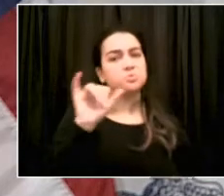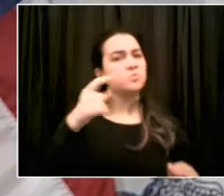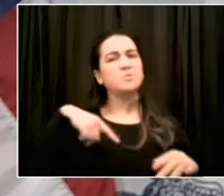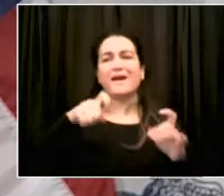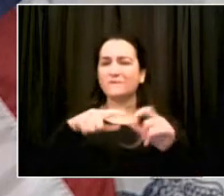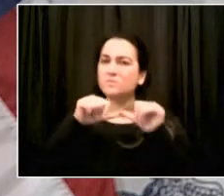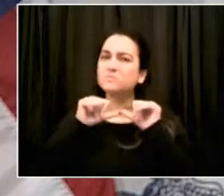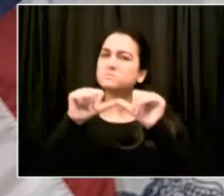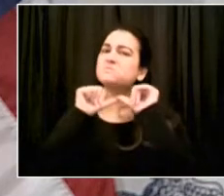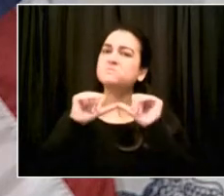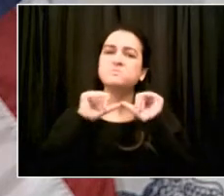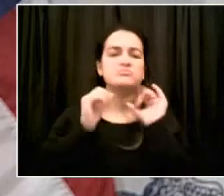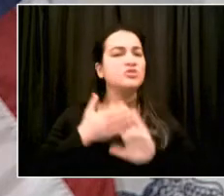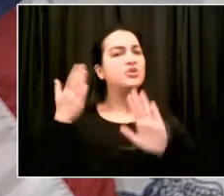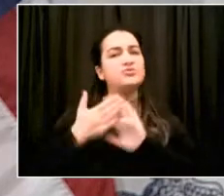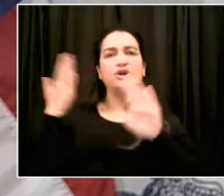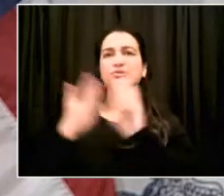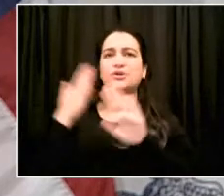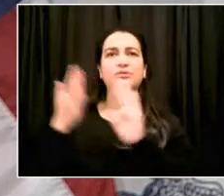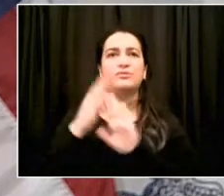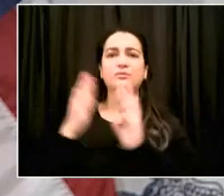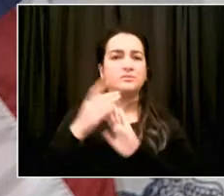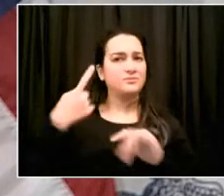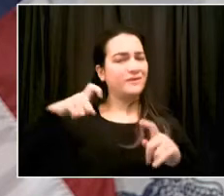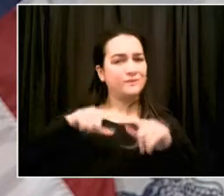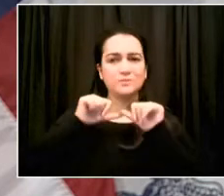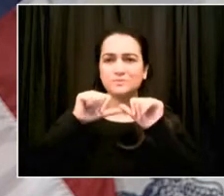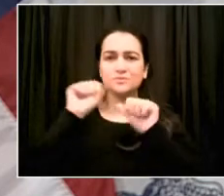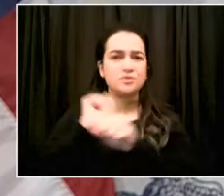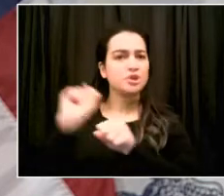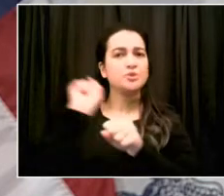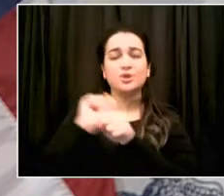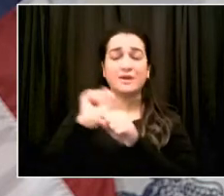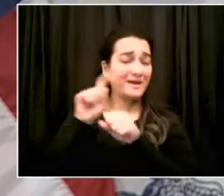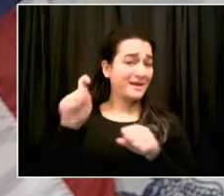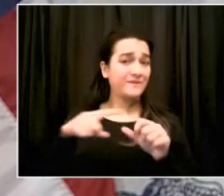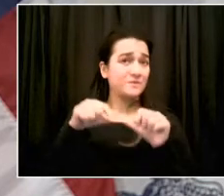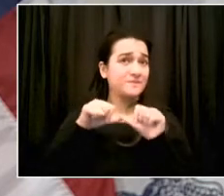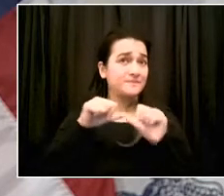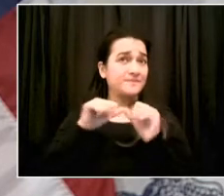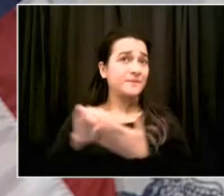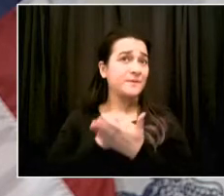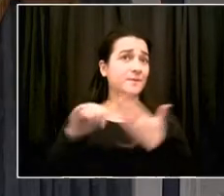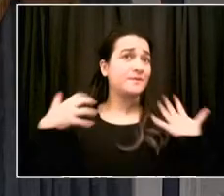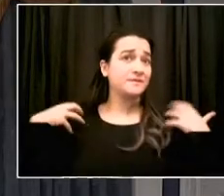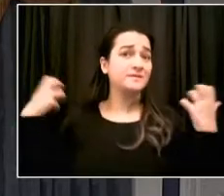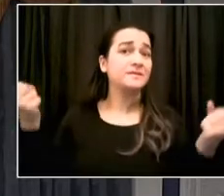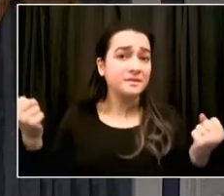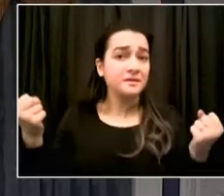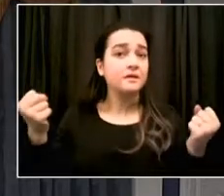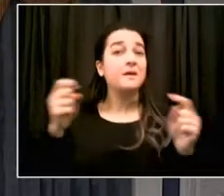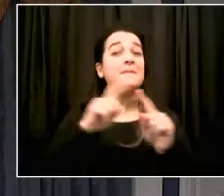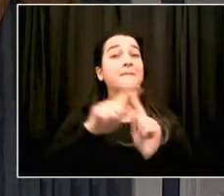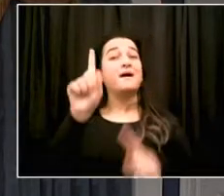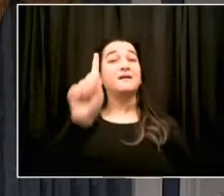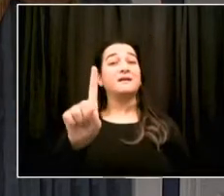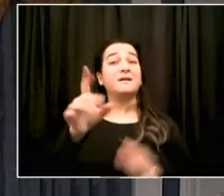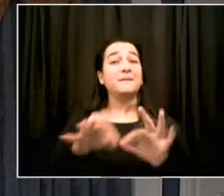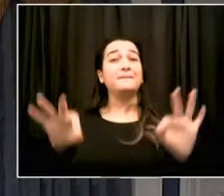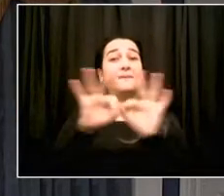one is the health and safety of all New Yorkers. And those sites do come with a special sensitivity. Dr. Choksi.